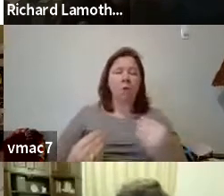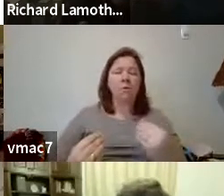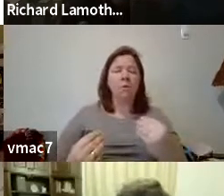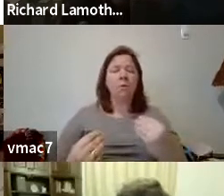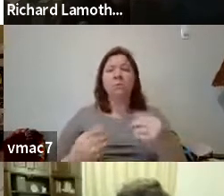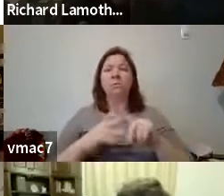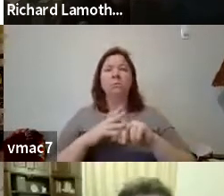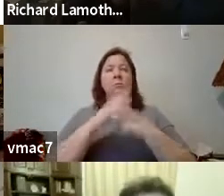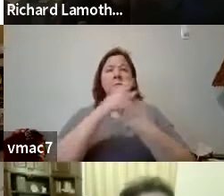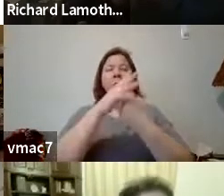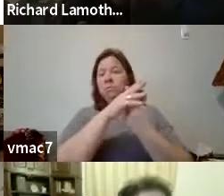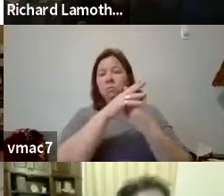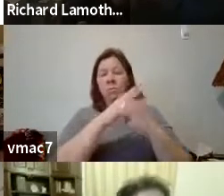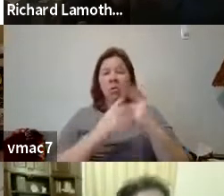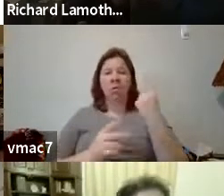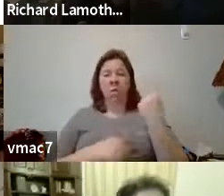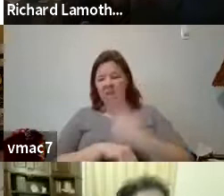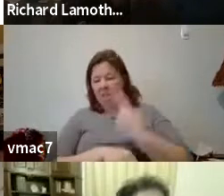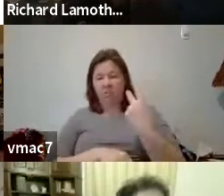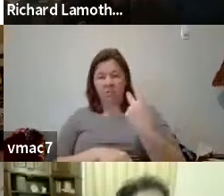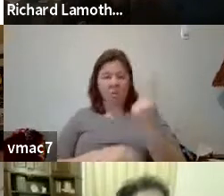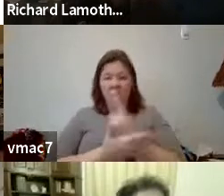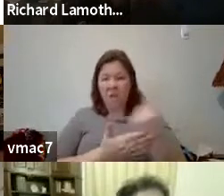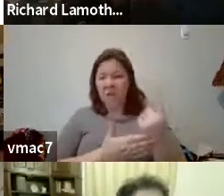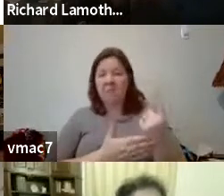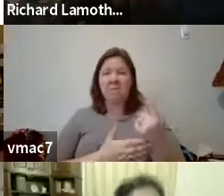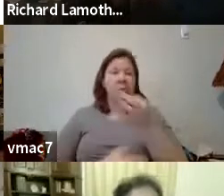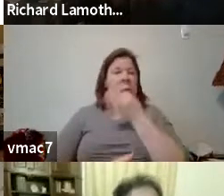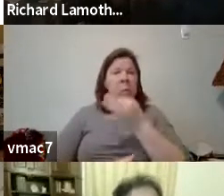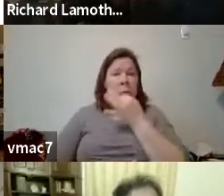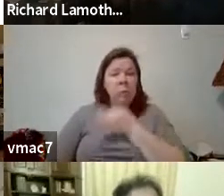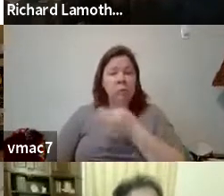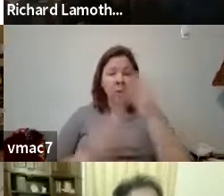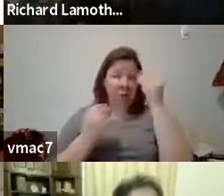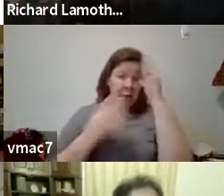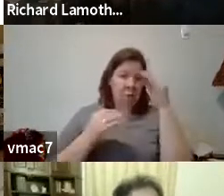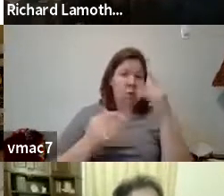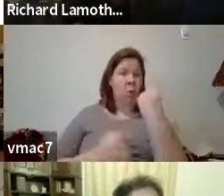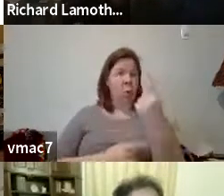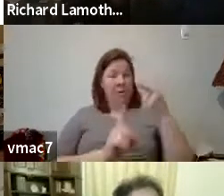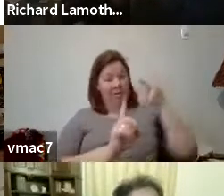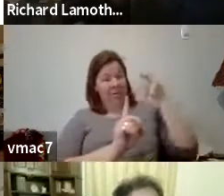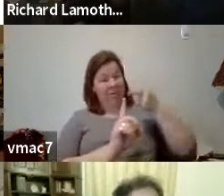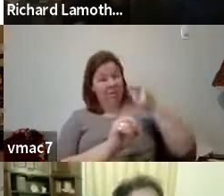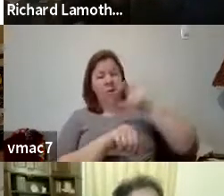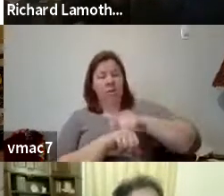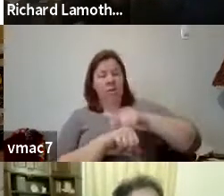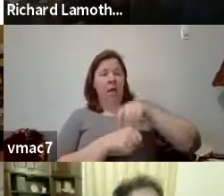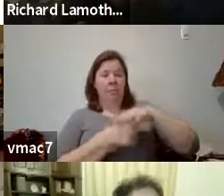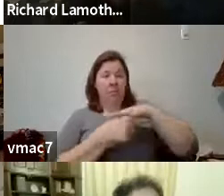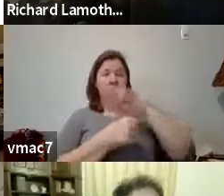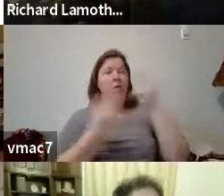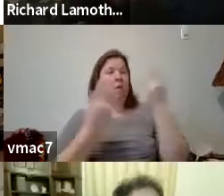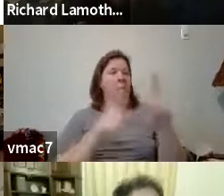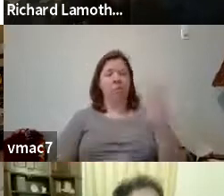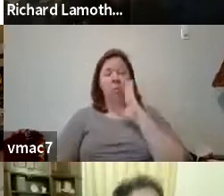day or two, a week or two. It's going to be very soon though, because all the information is pointing to that one time and space where it's going to